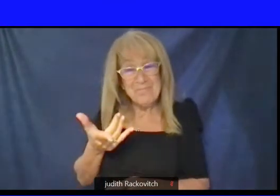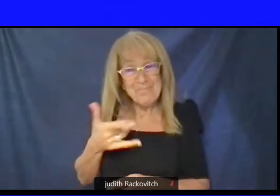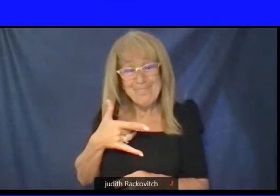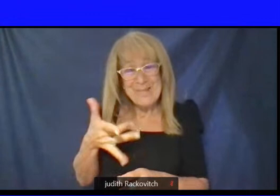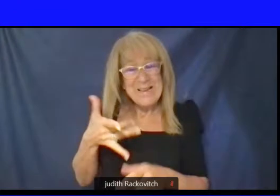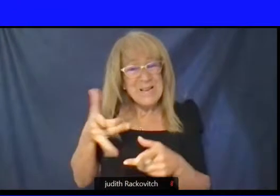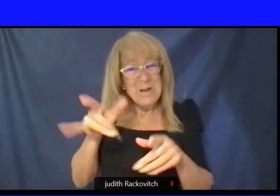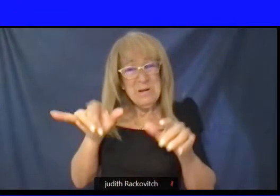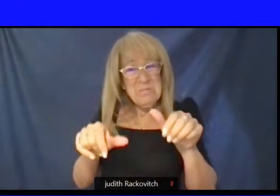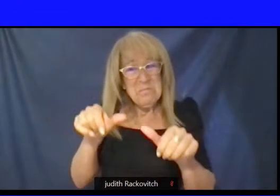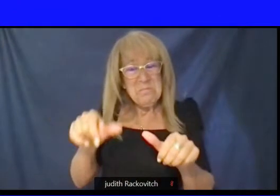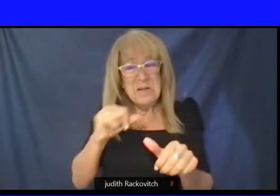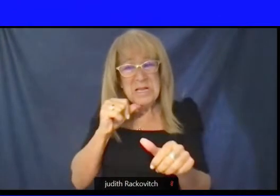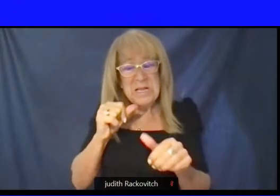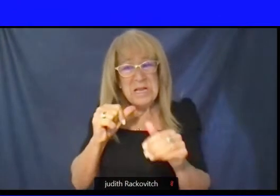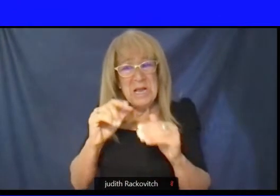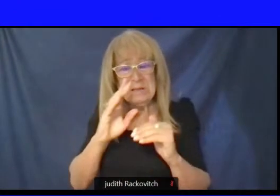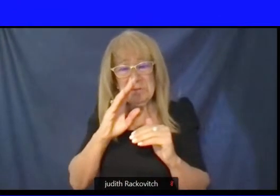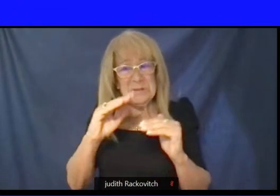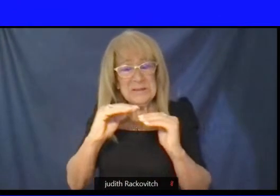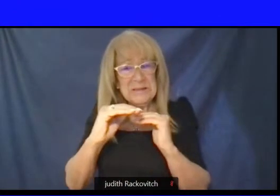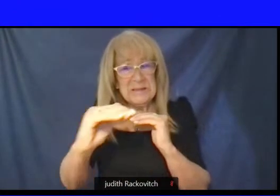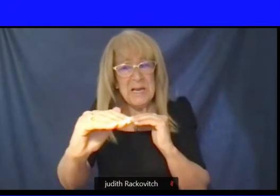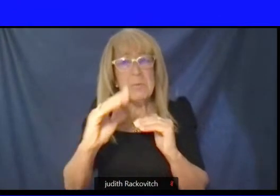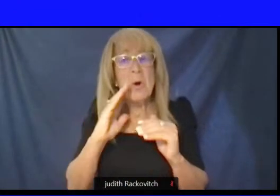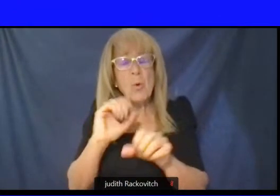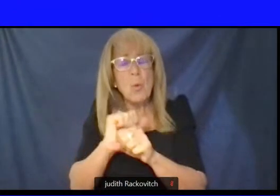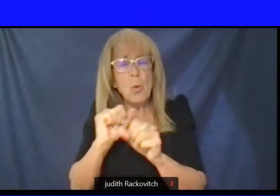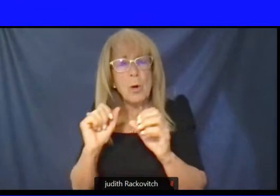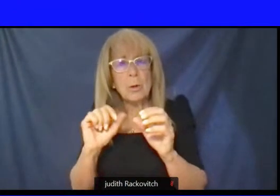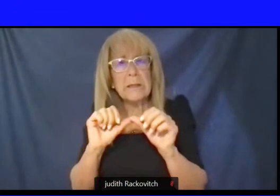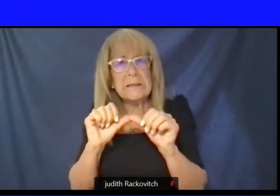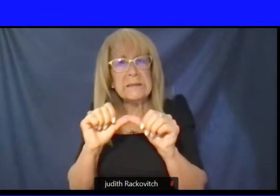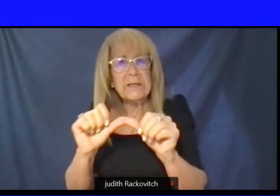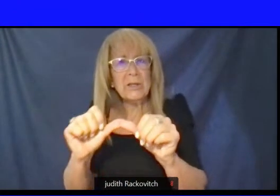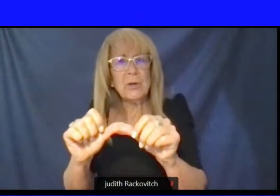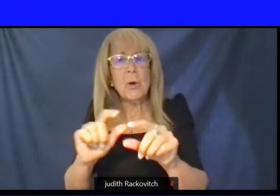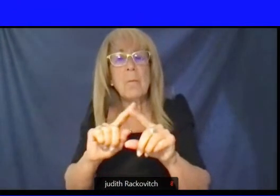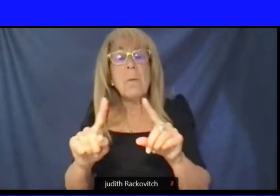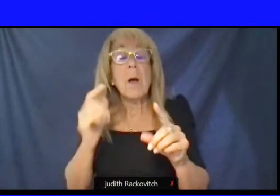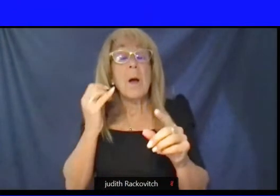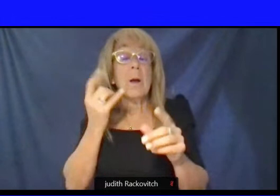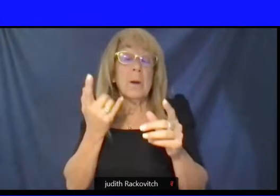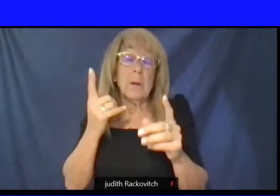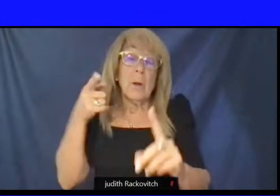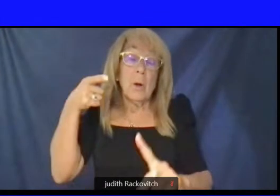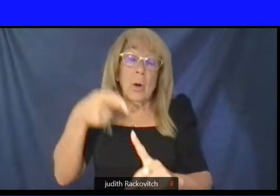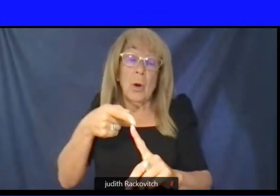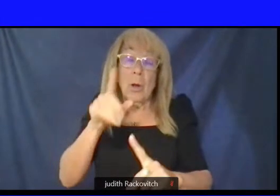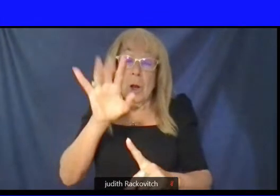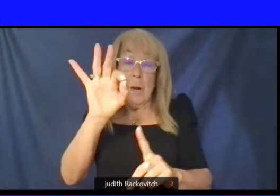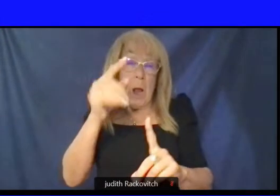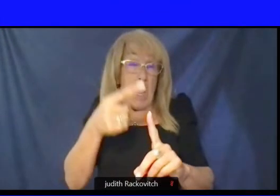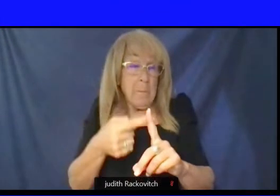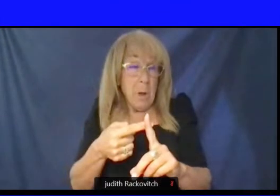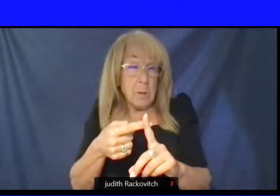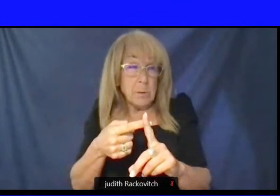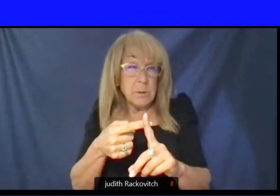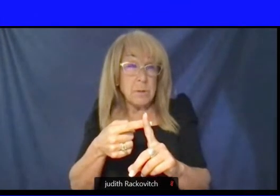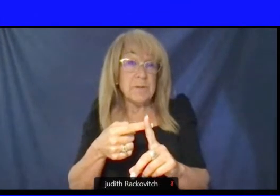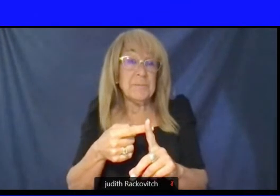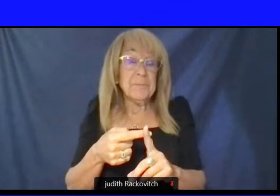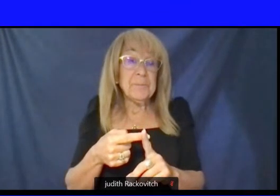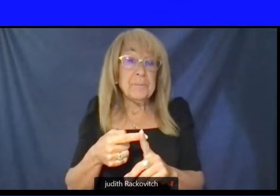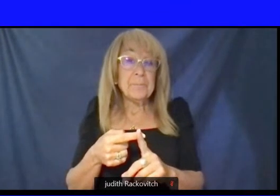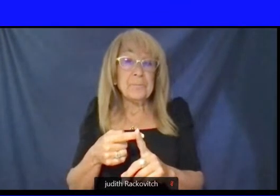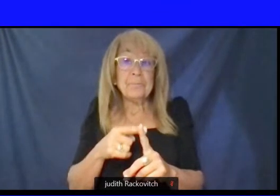their issues and transitioning to a more stable life, but they're not going somewhere specific, right?